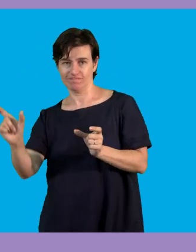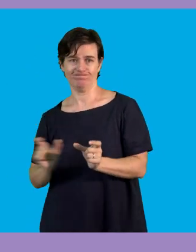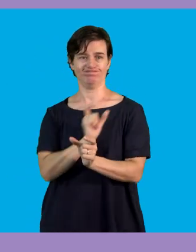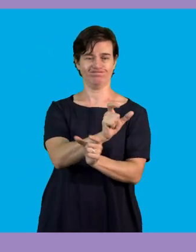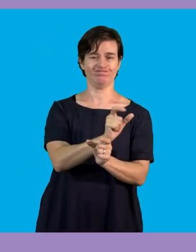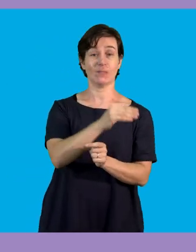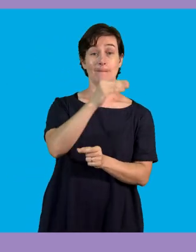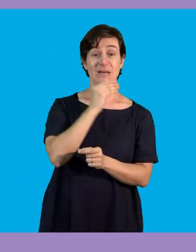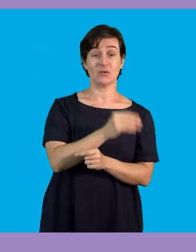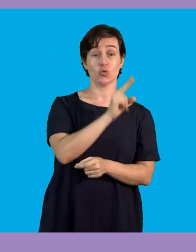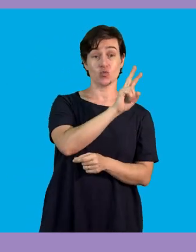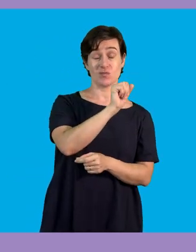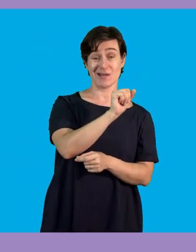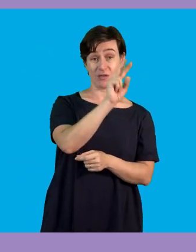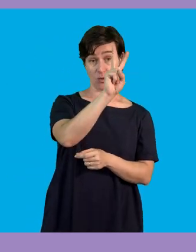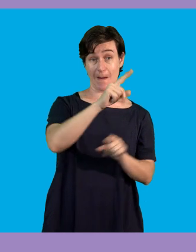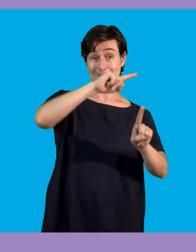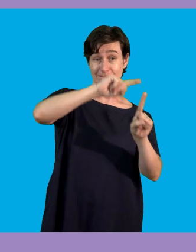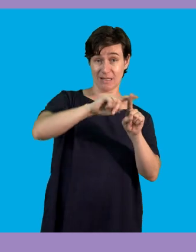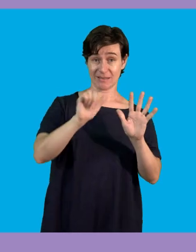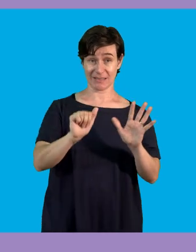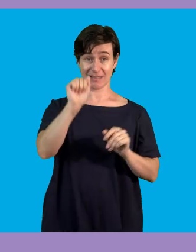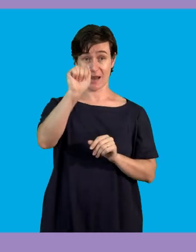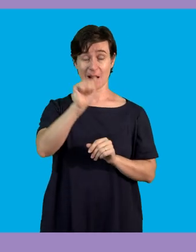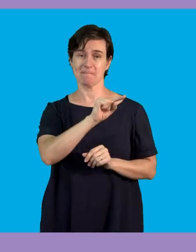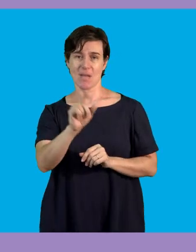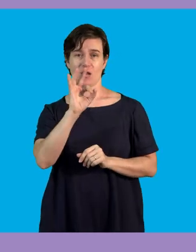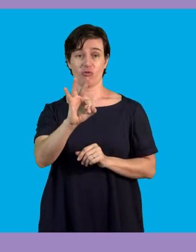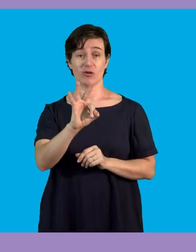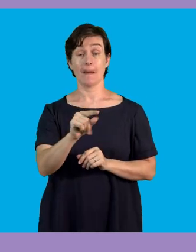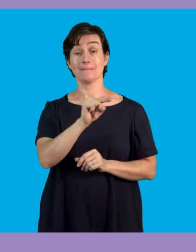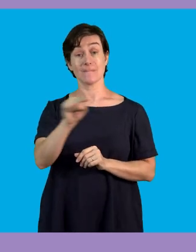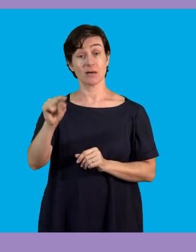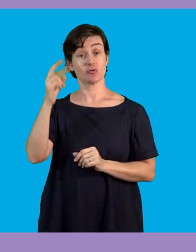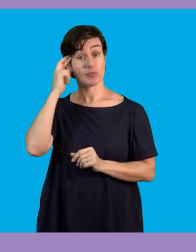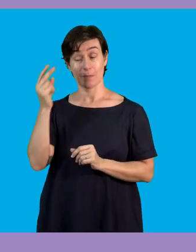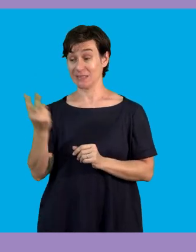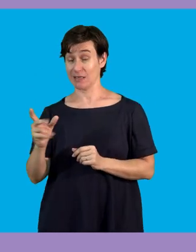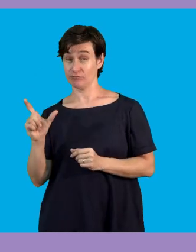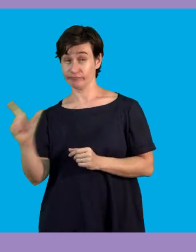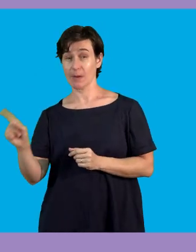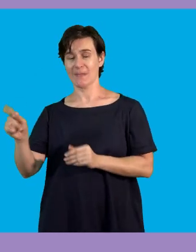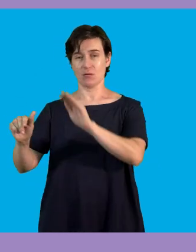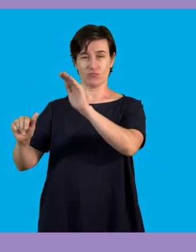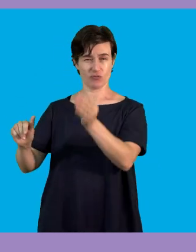plus 6a minus 3 minus. Then we put the next